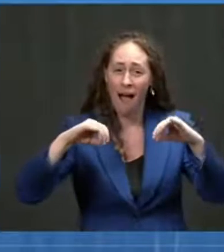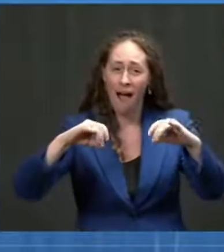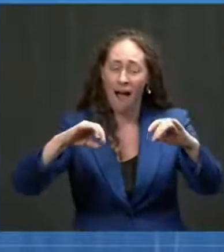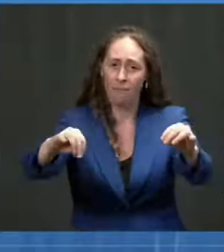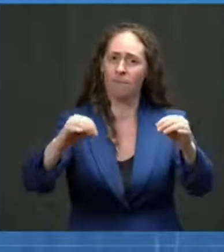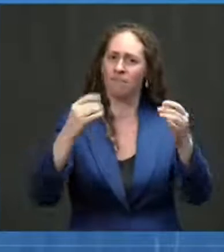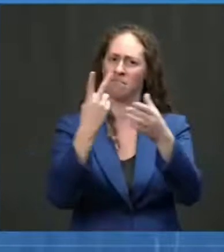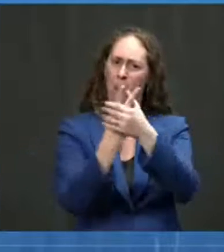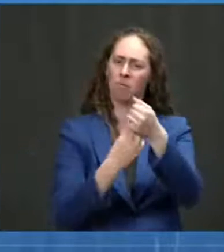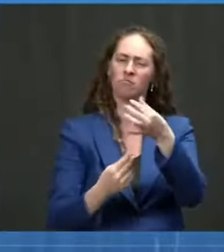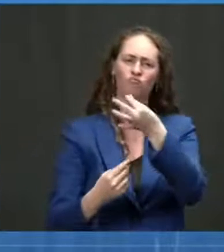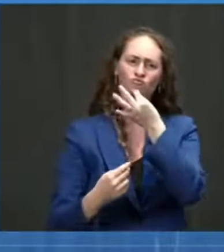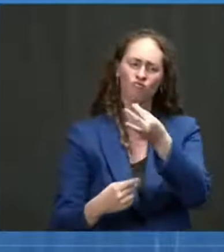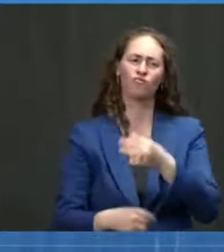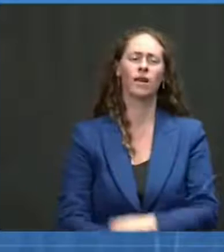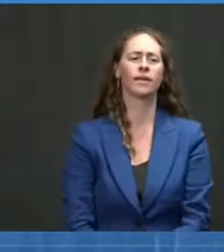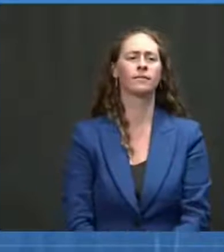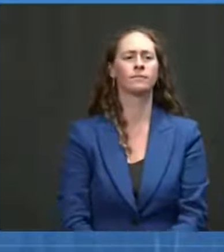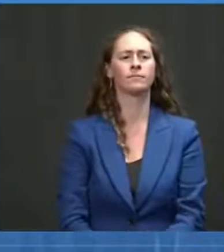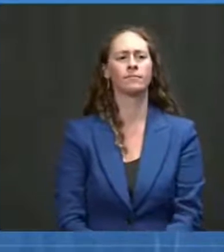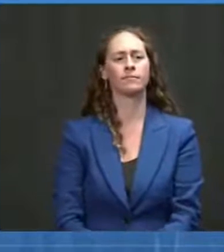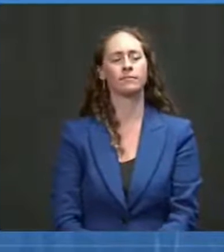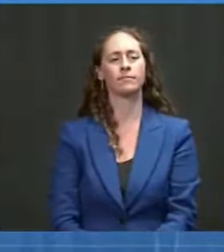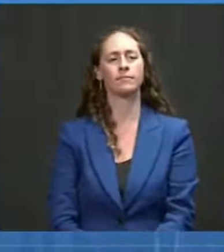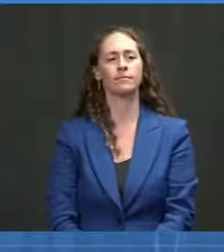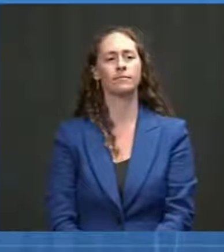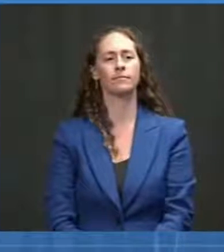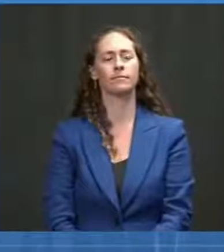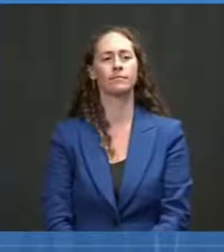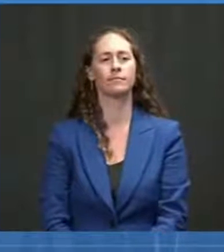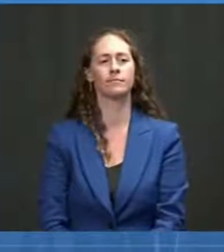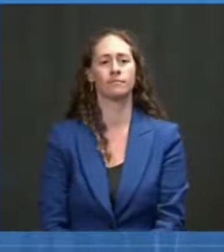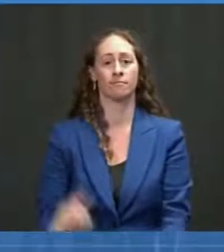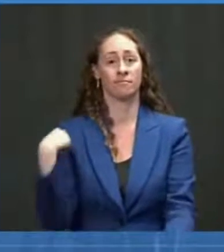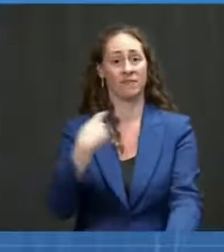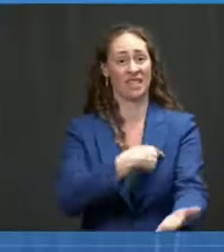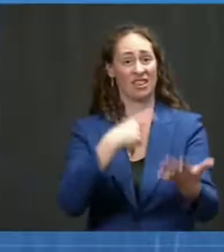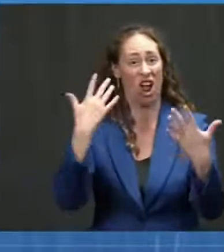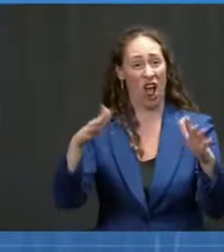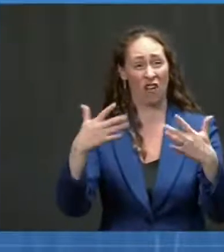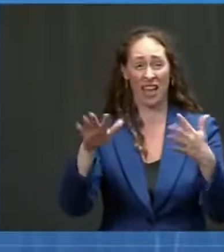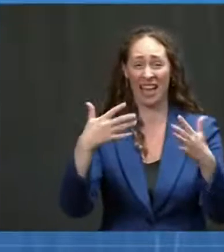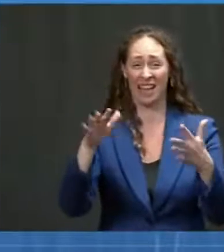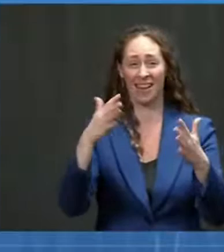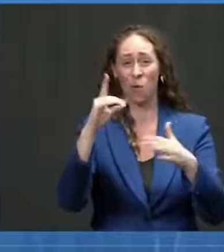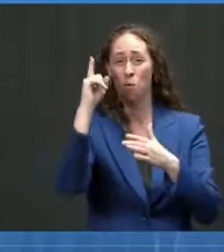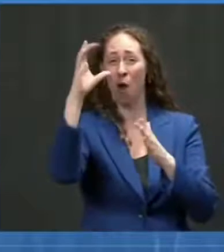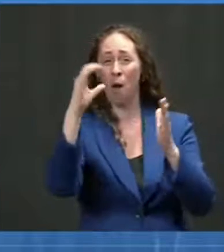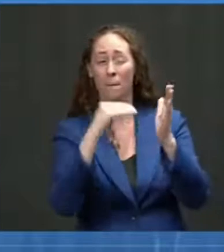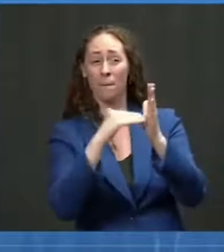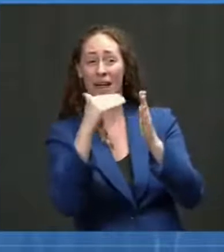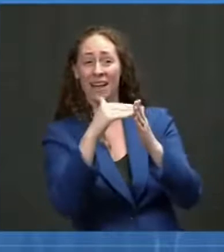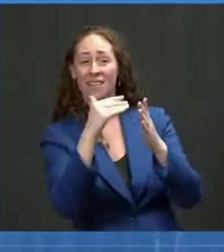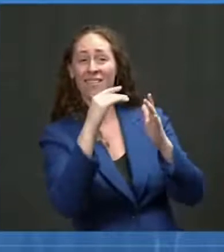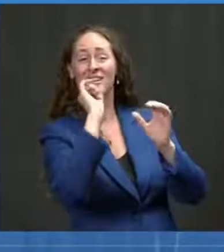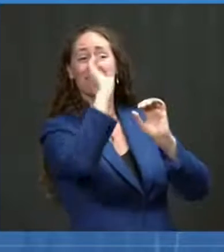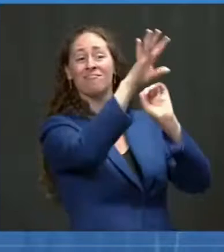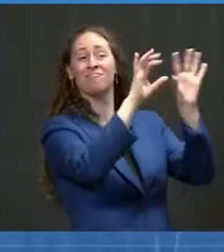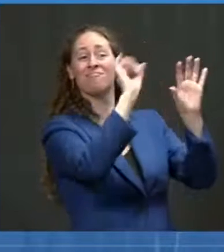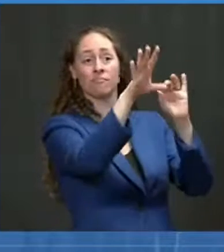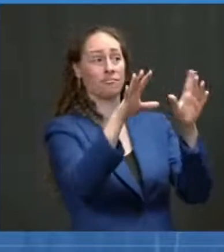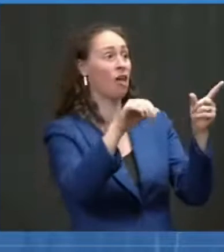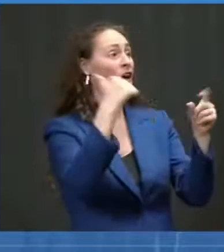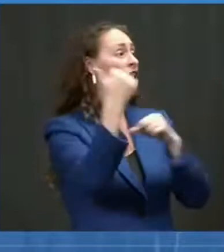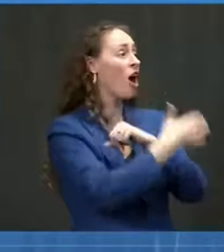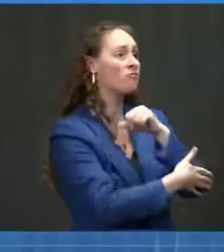already donated is more than all the other countries combined. And